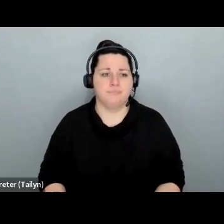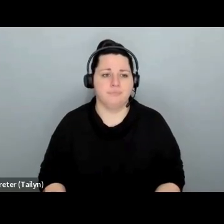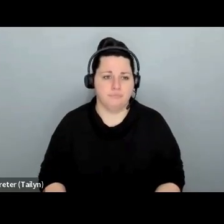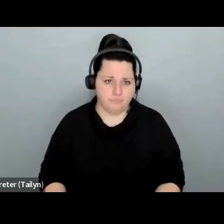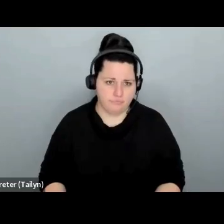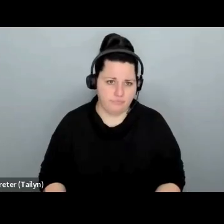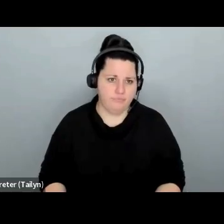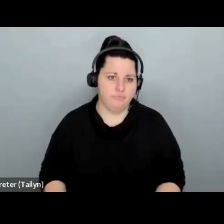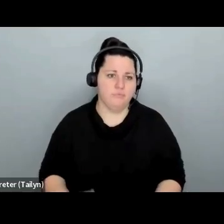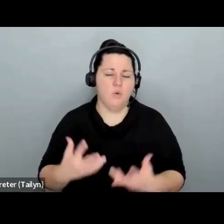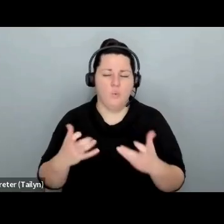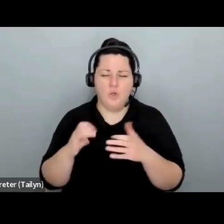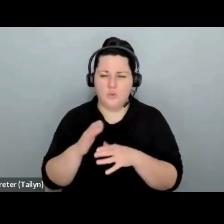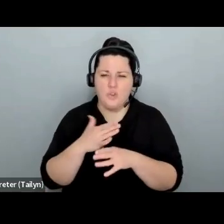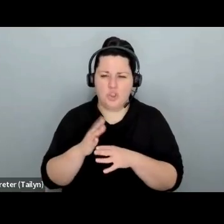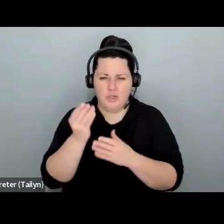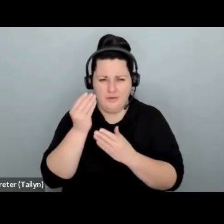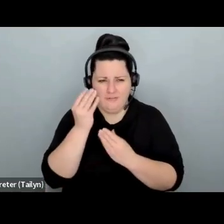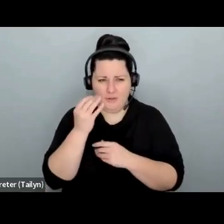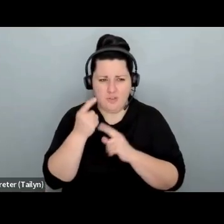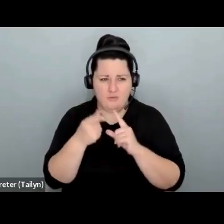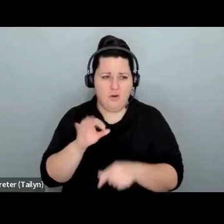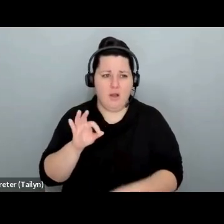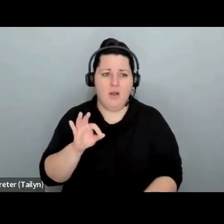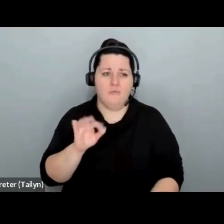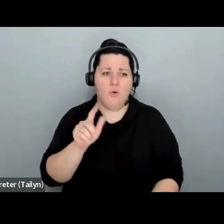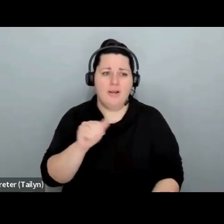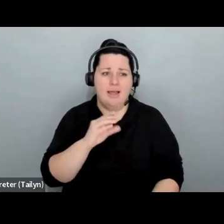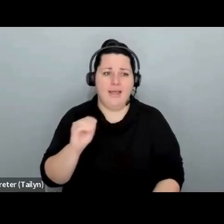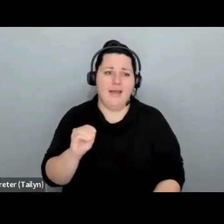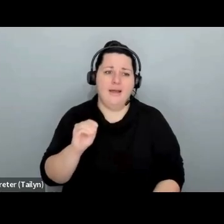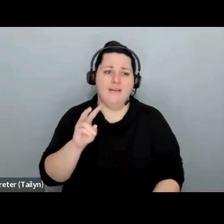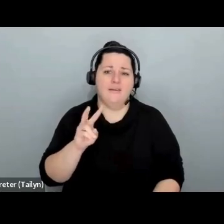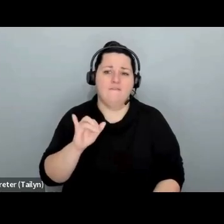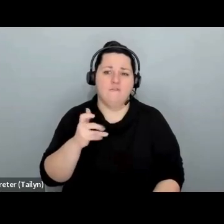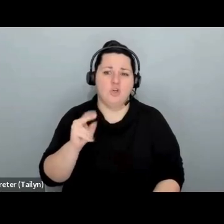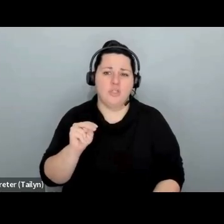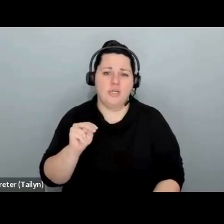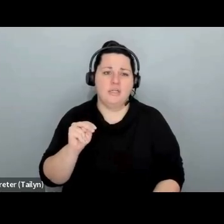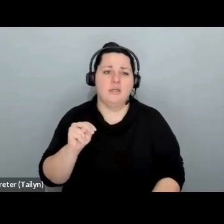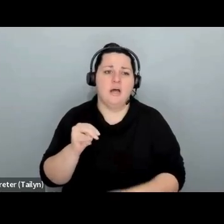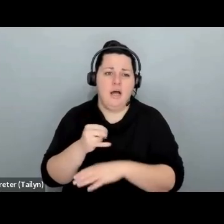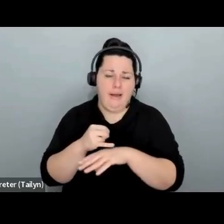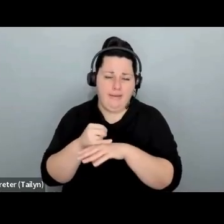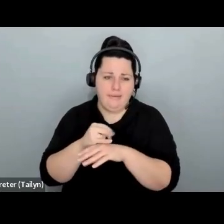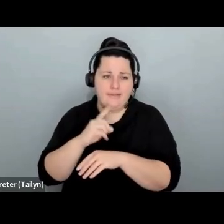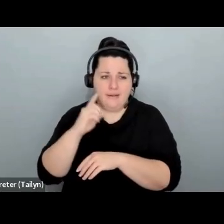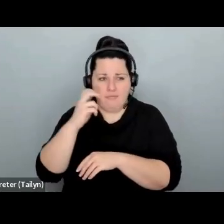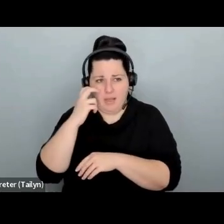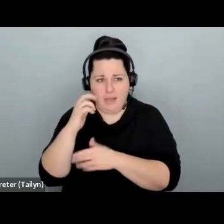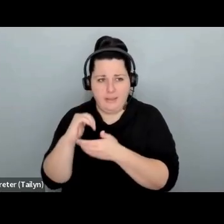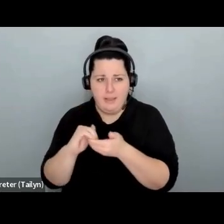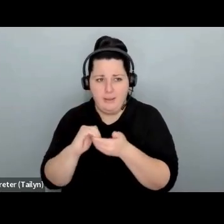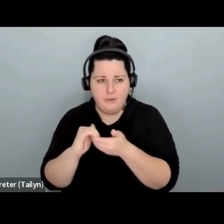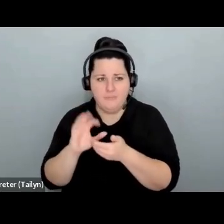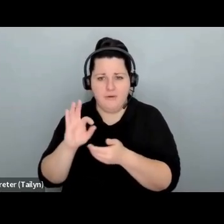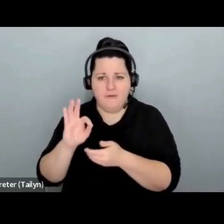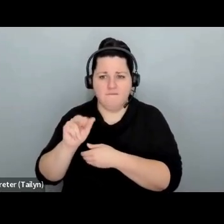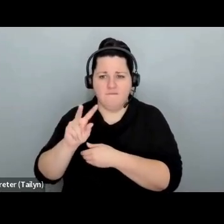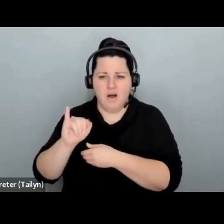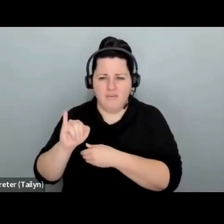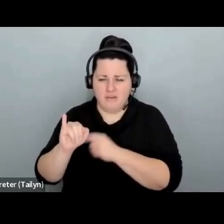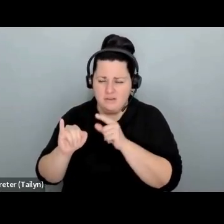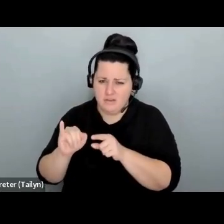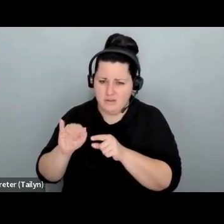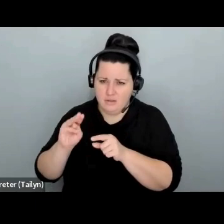And we also wanted to share information from the Florida and Virgin Islands Deafblind Collaborative. Bobby, I think Michelle Pearson is on